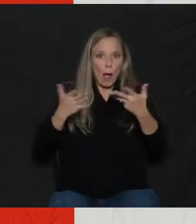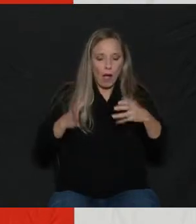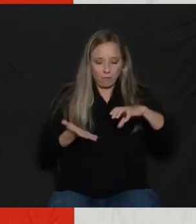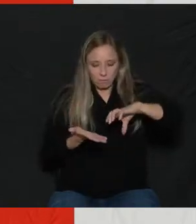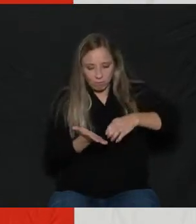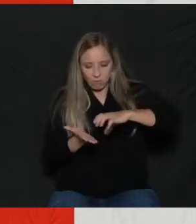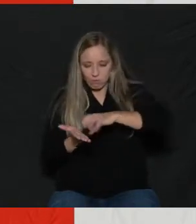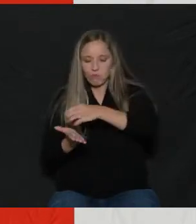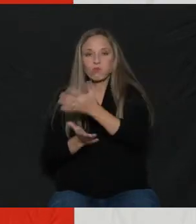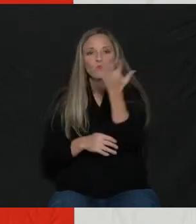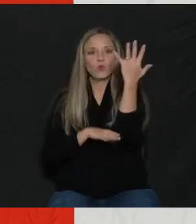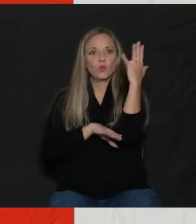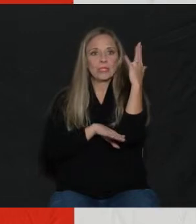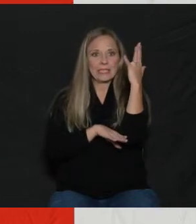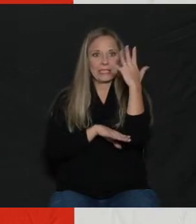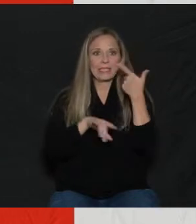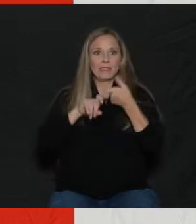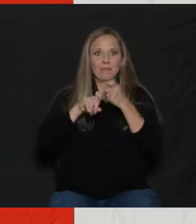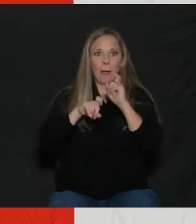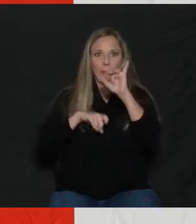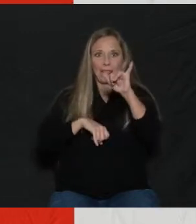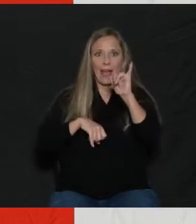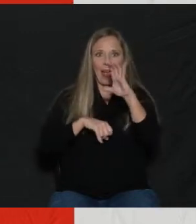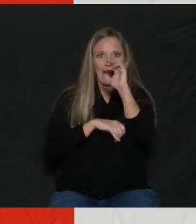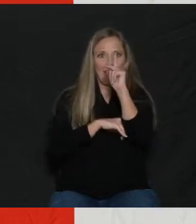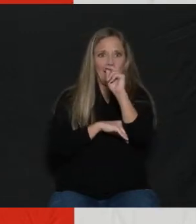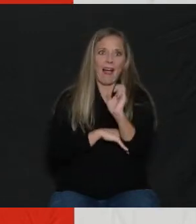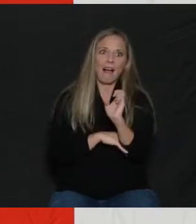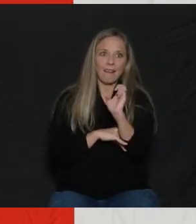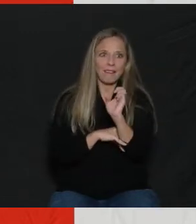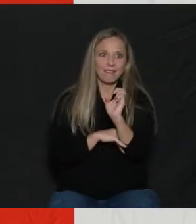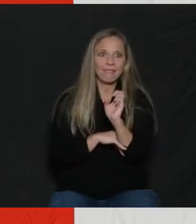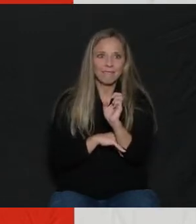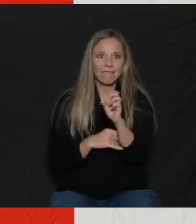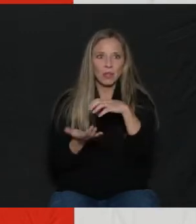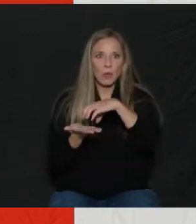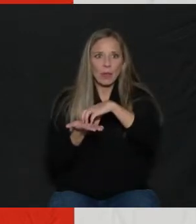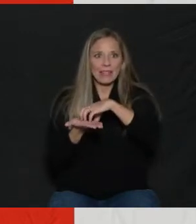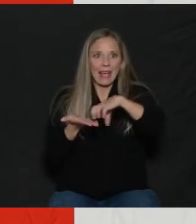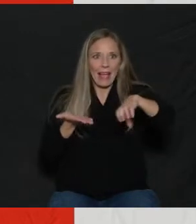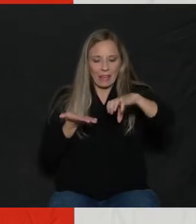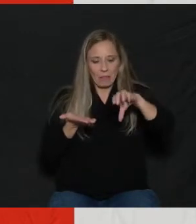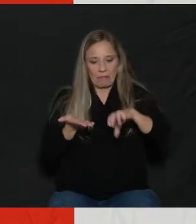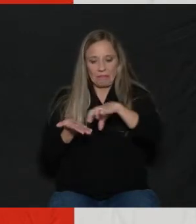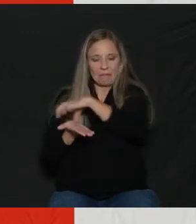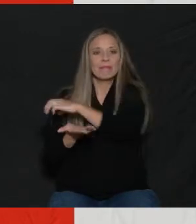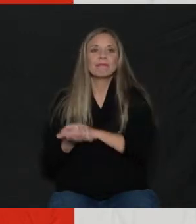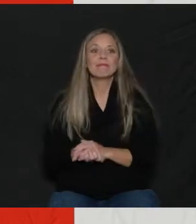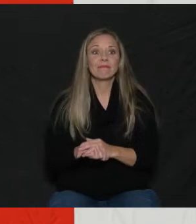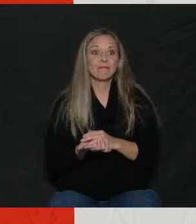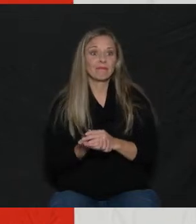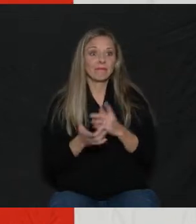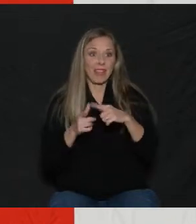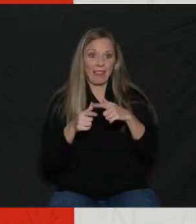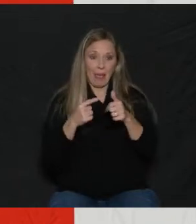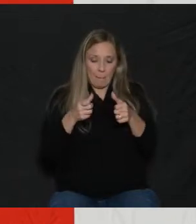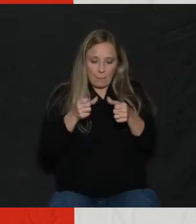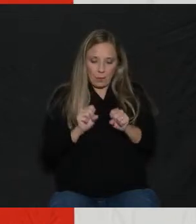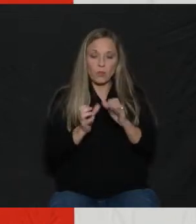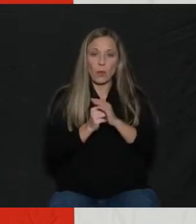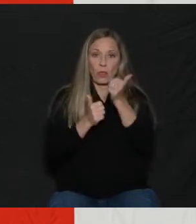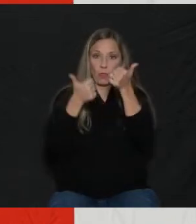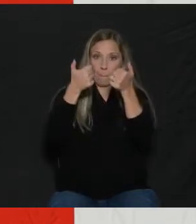trees from the cake. All right. Okay? Look. Ooh. Now you just press it with your